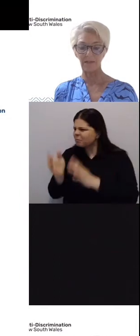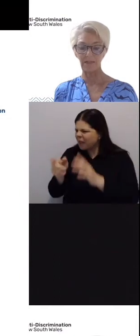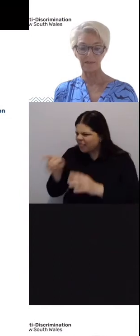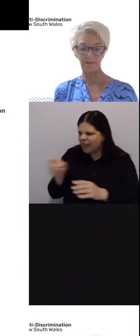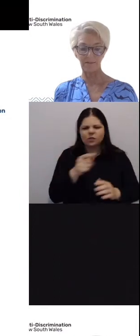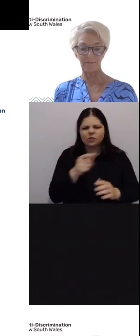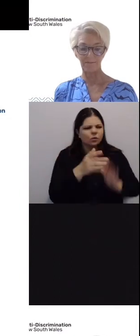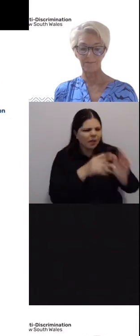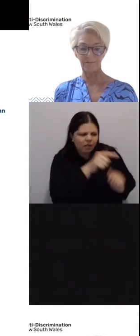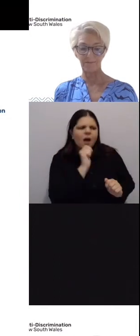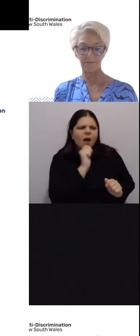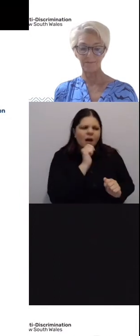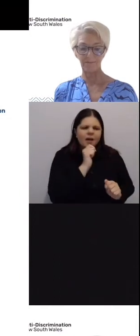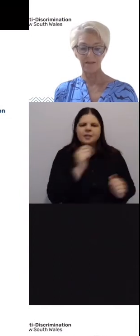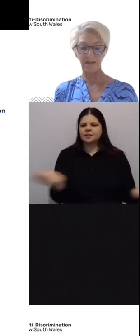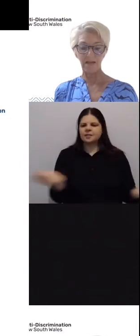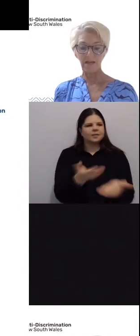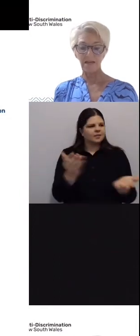an agreement.